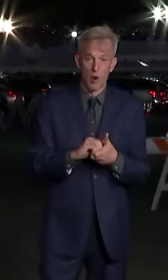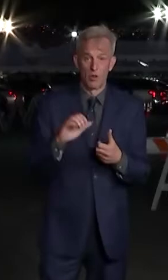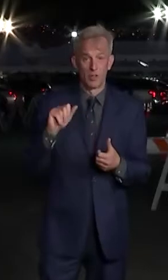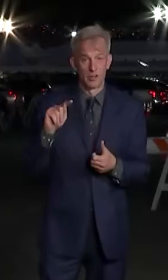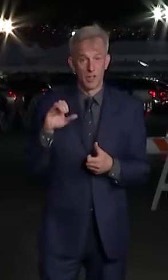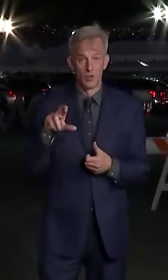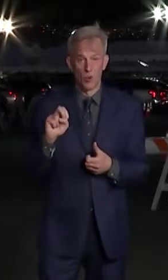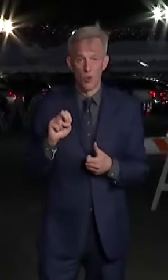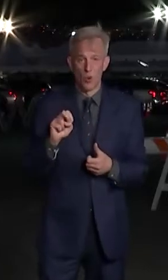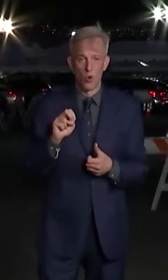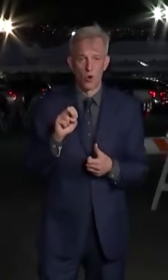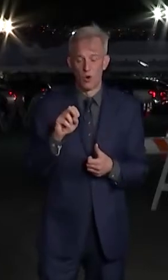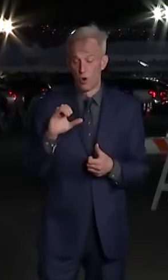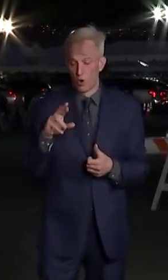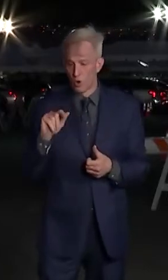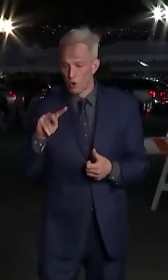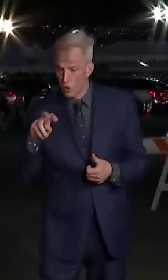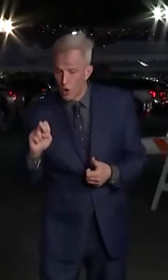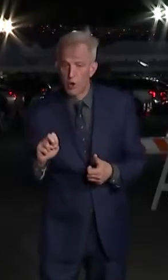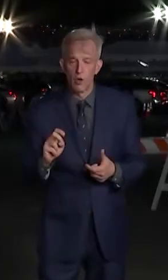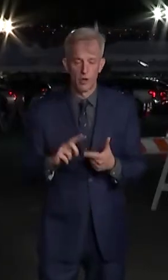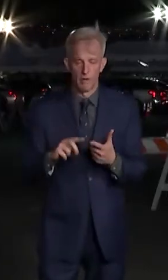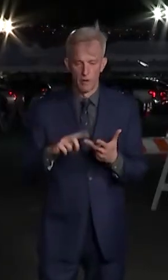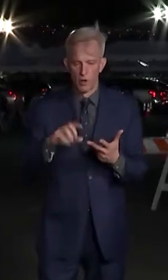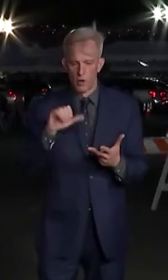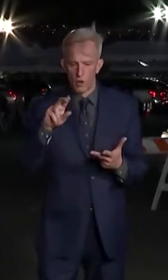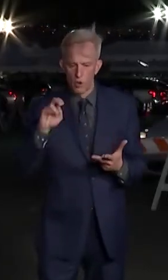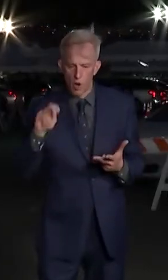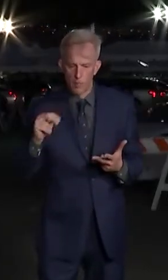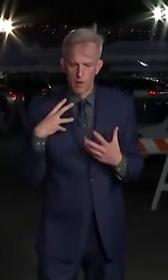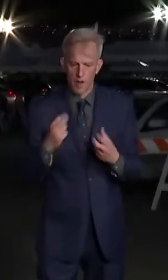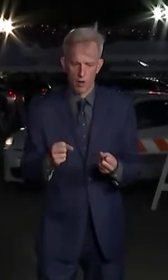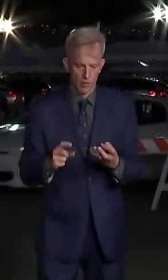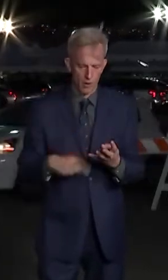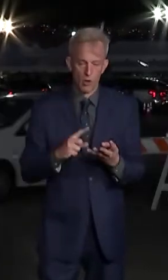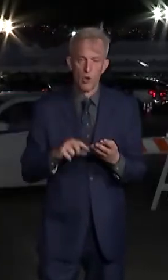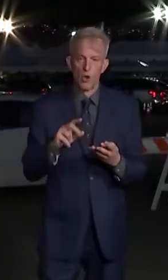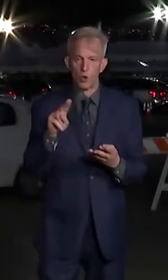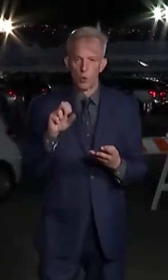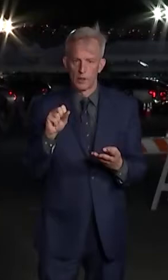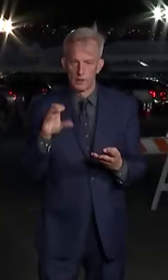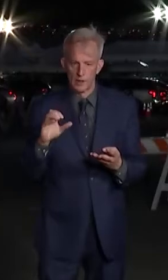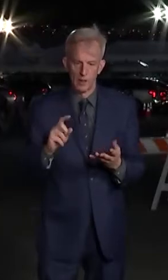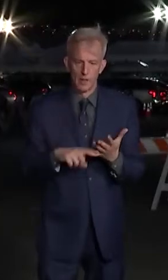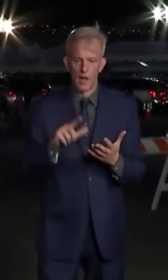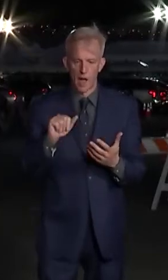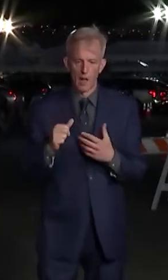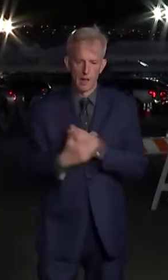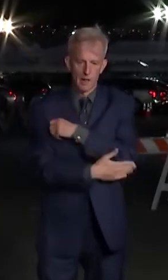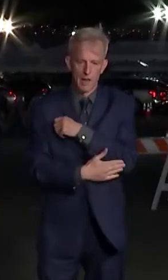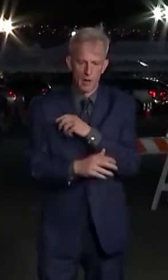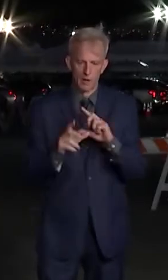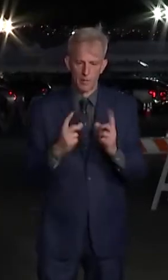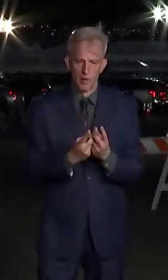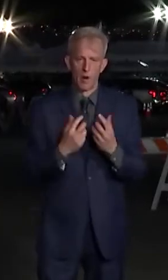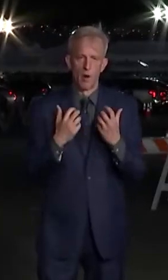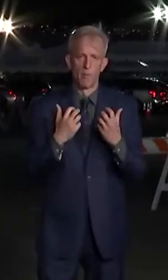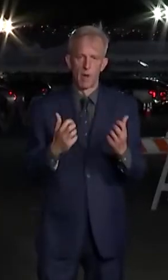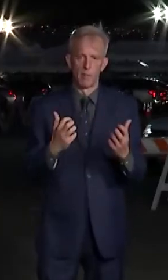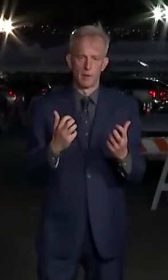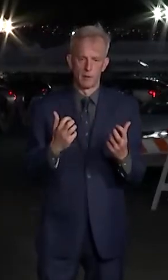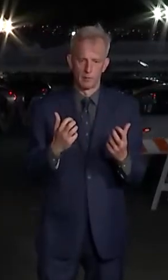CORE, Curative, Carbon Health, USC, the LA County Department of Public Health, and the